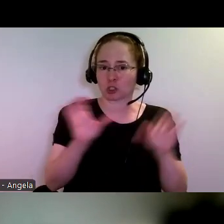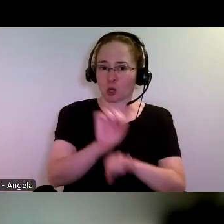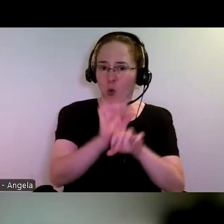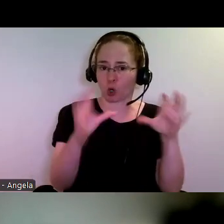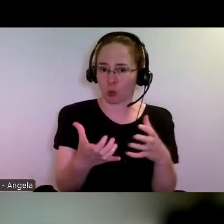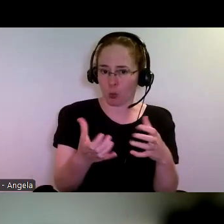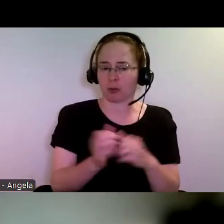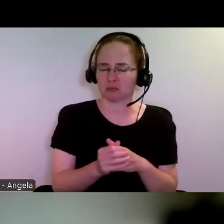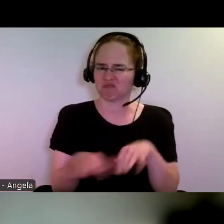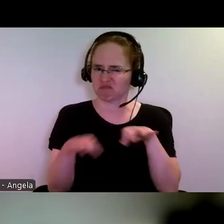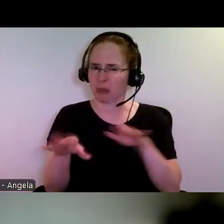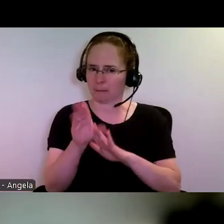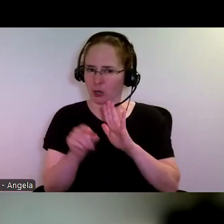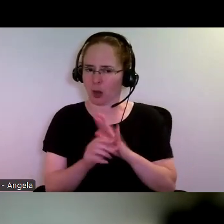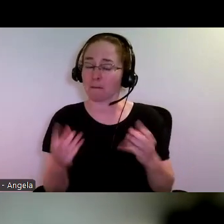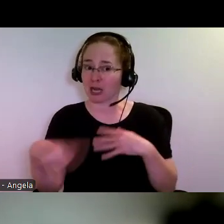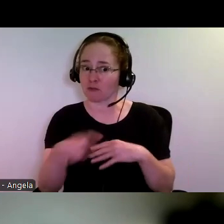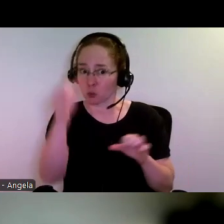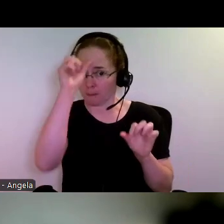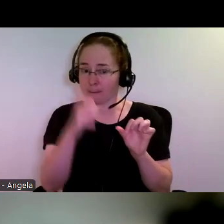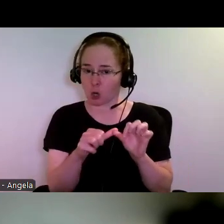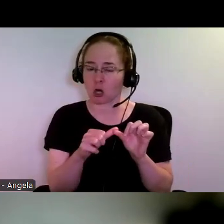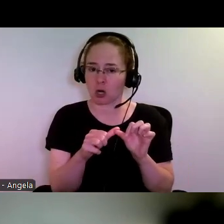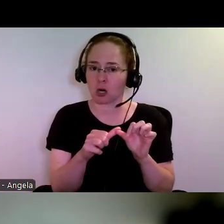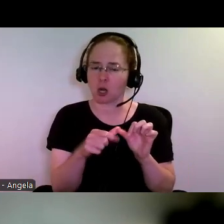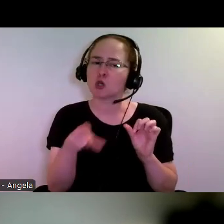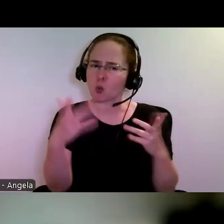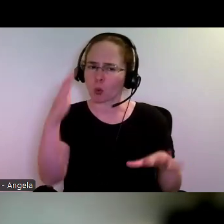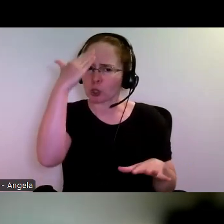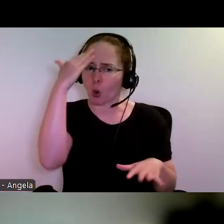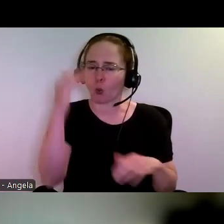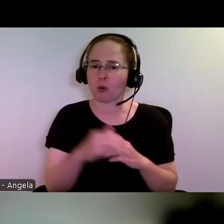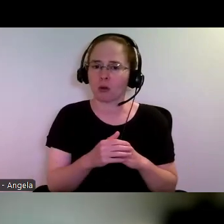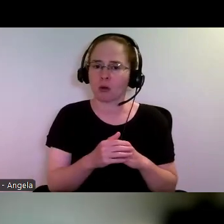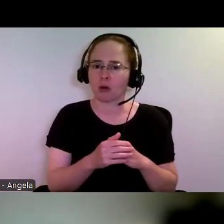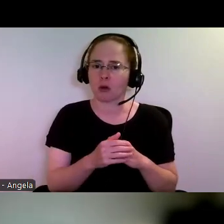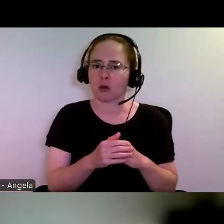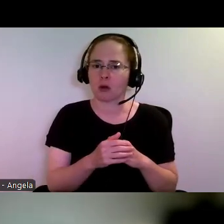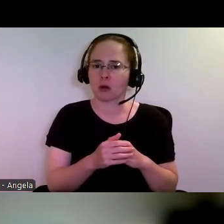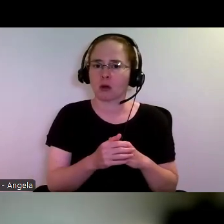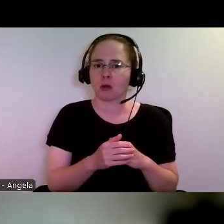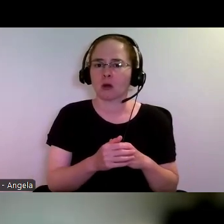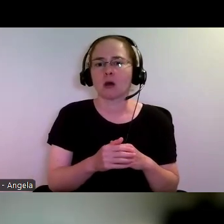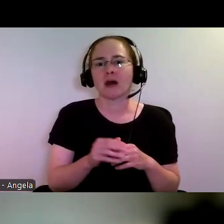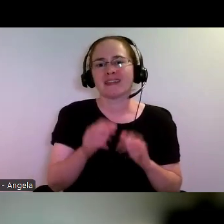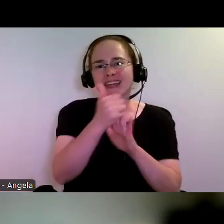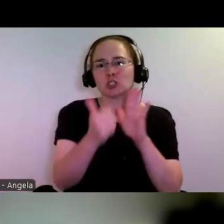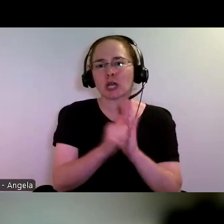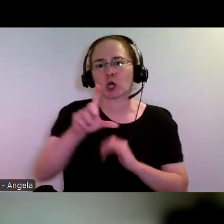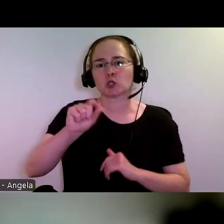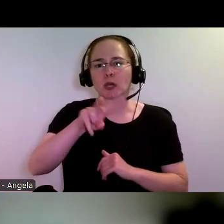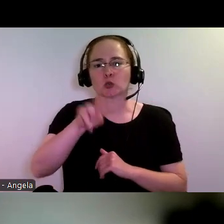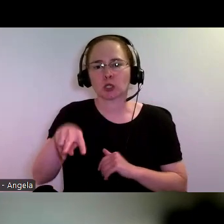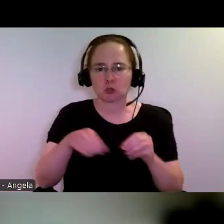So as a little bit of background, many of you will remember and you know that the Biden Unity Agenda in 2022 had put out a call